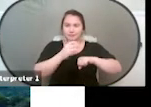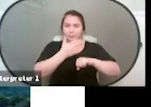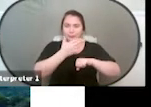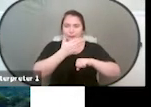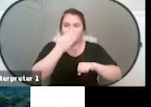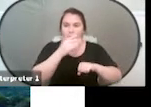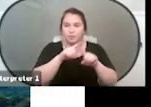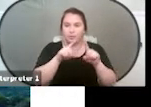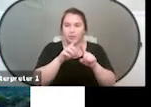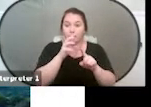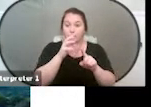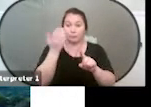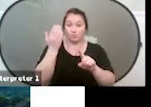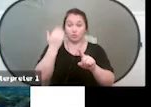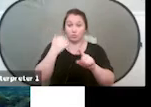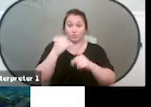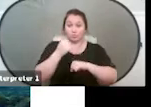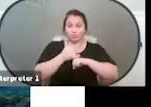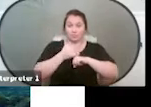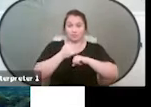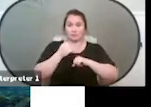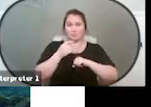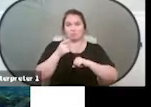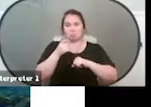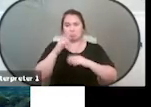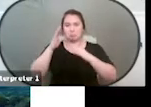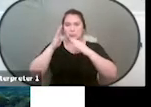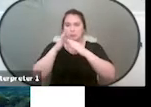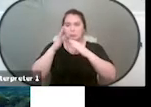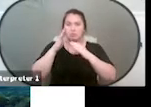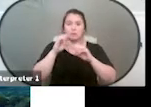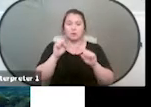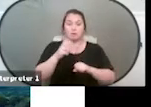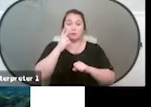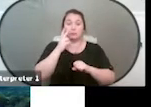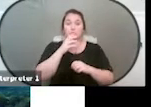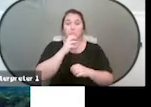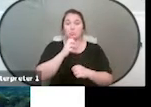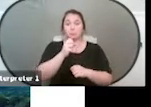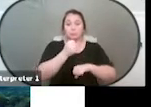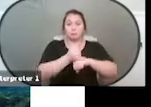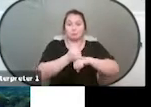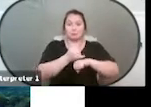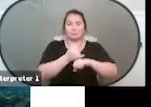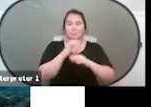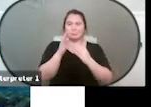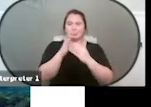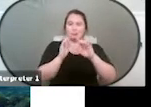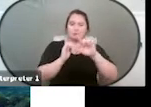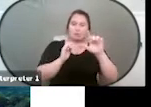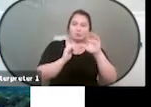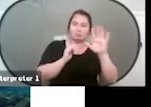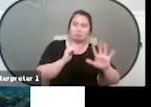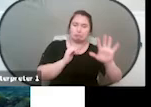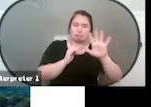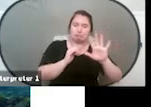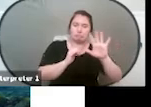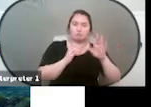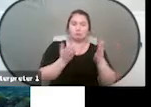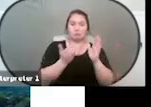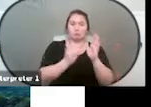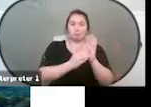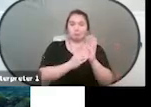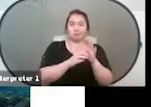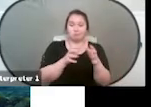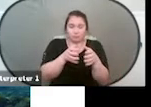is in the, what would be the top. Here, the old campus is in the top left, kind of, again, nestled around. And